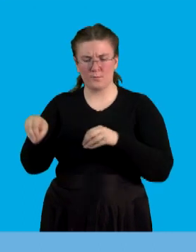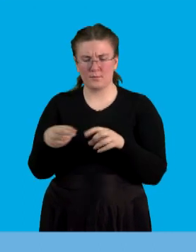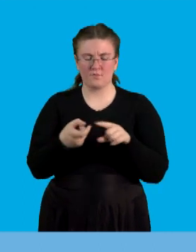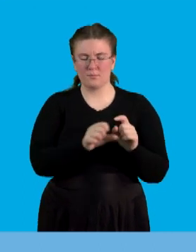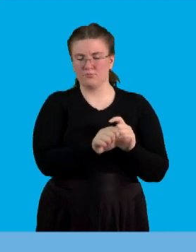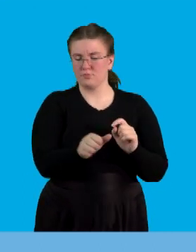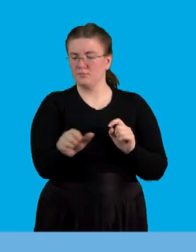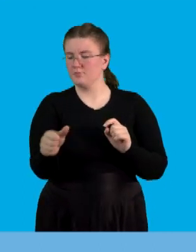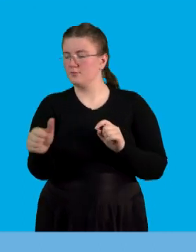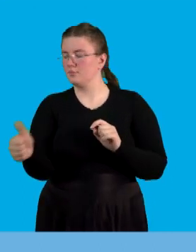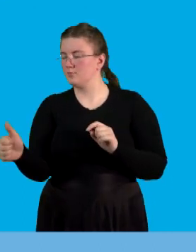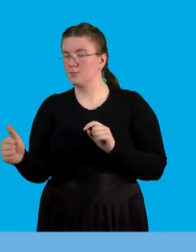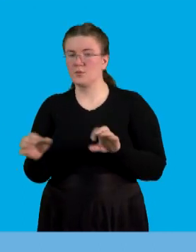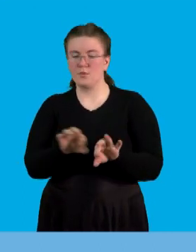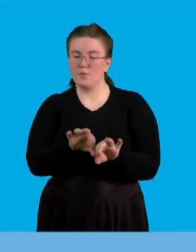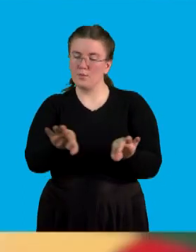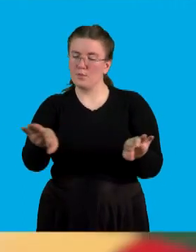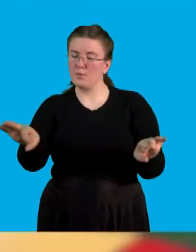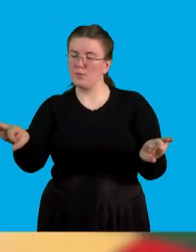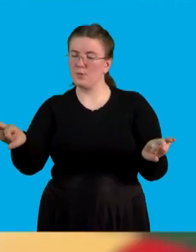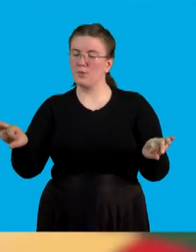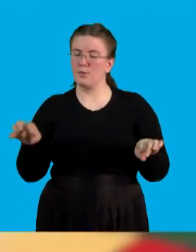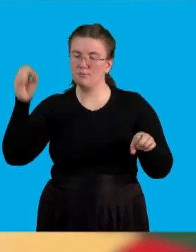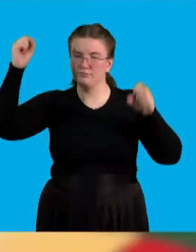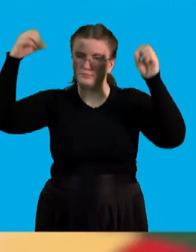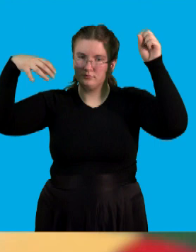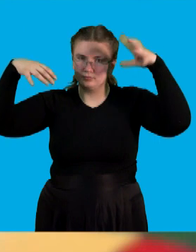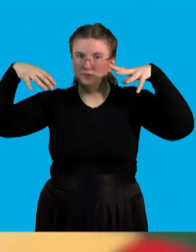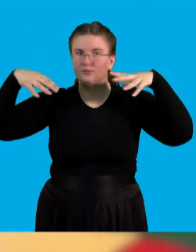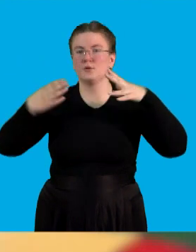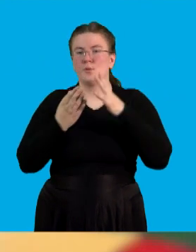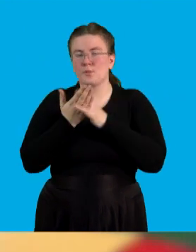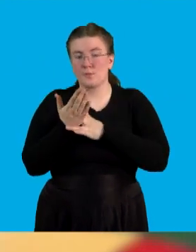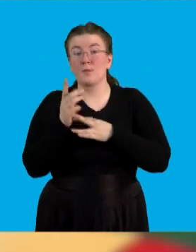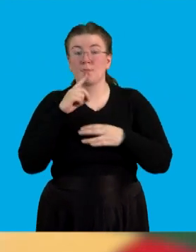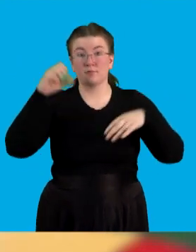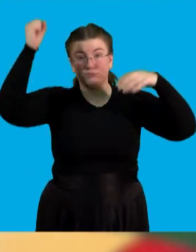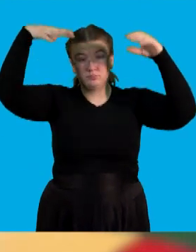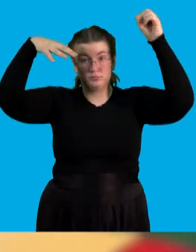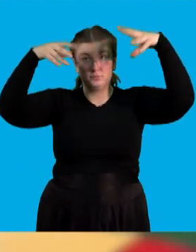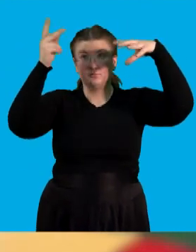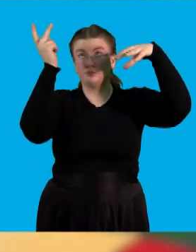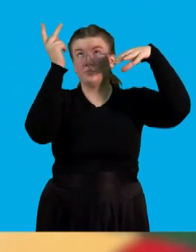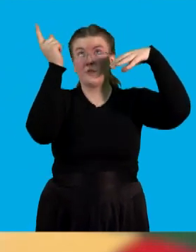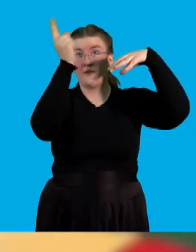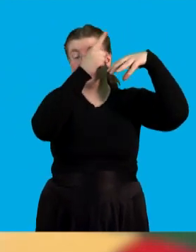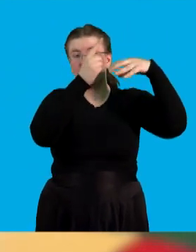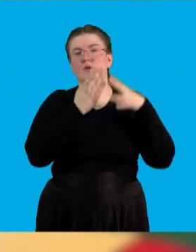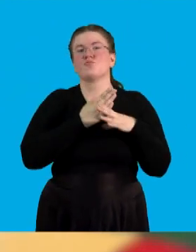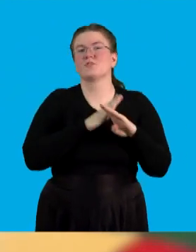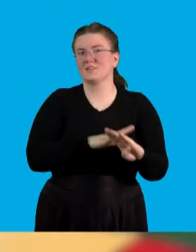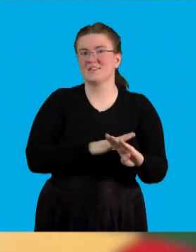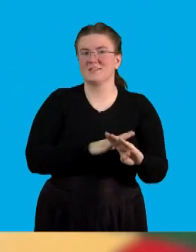from one terminal to the other terminal, passing through the wires and then passing through the light bulbs. Now, those light bulbs are acting as our